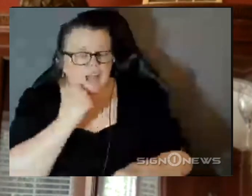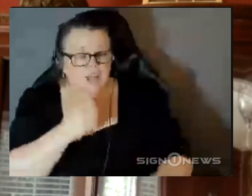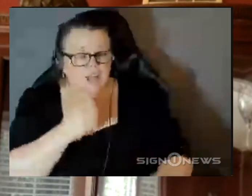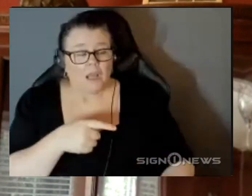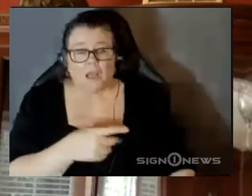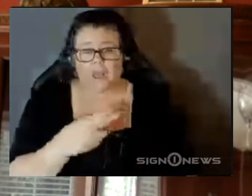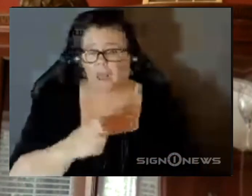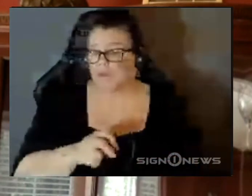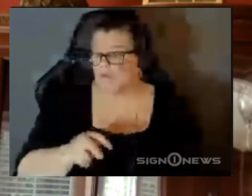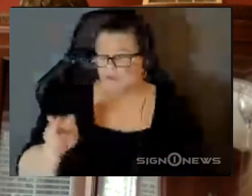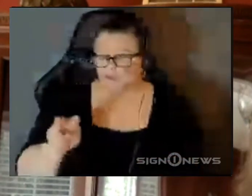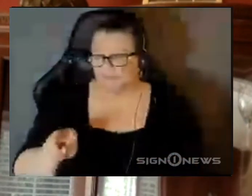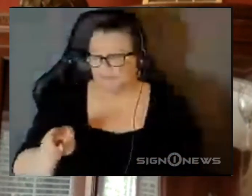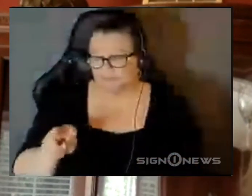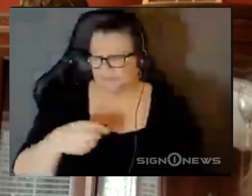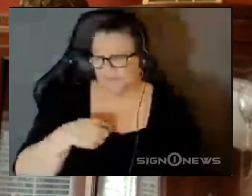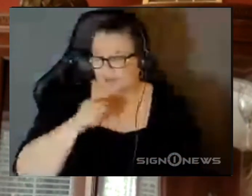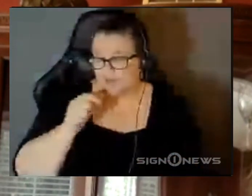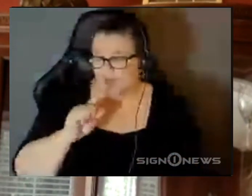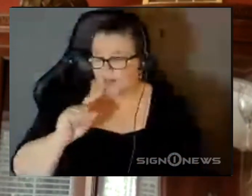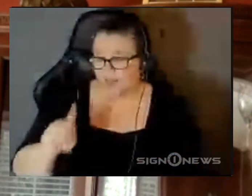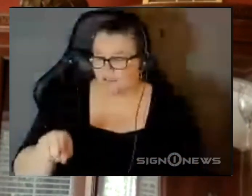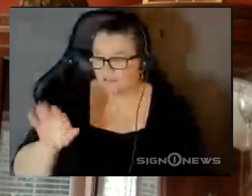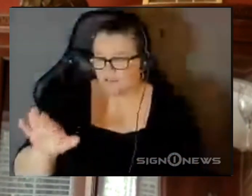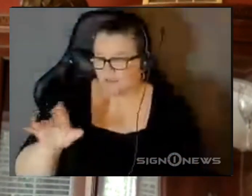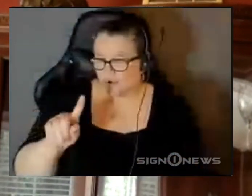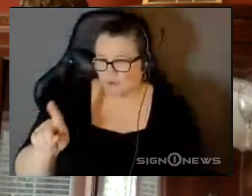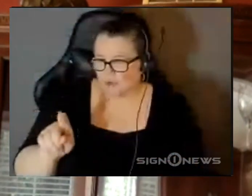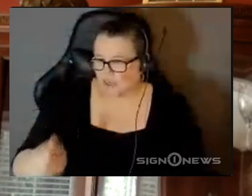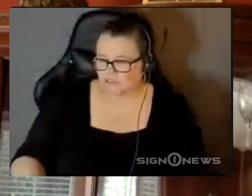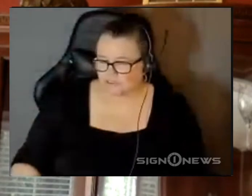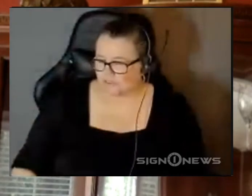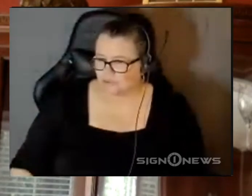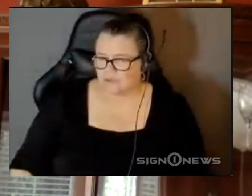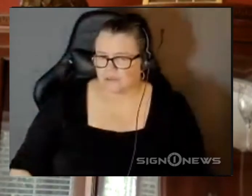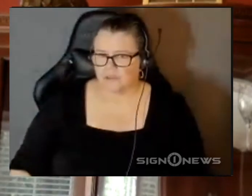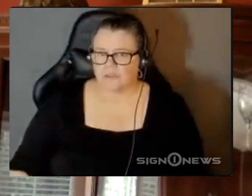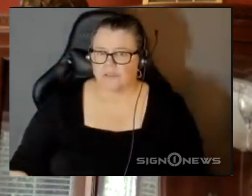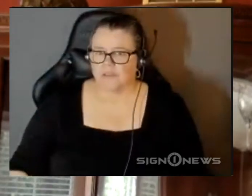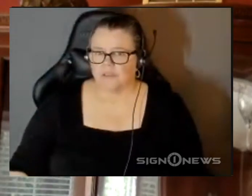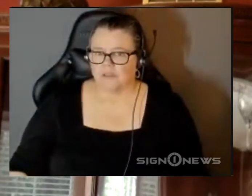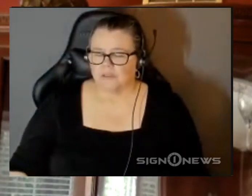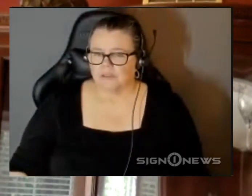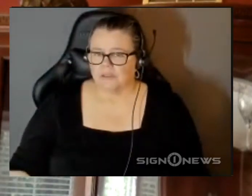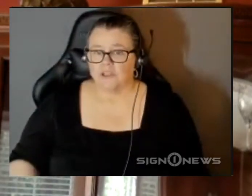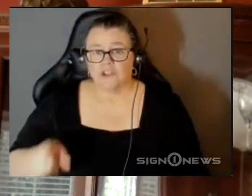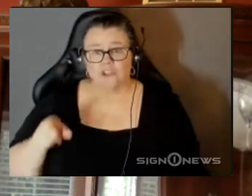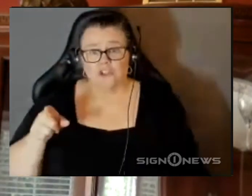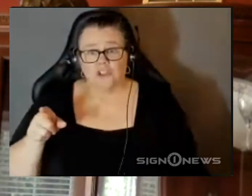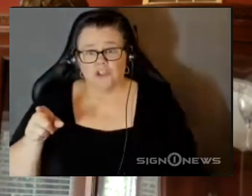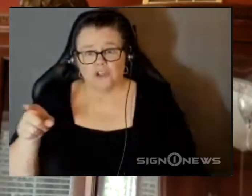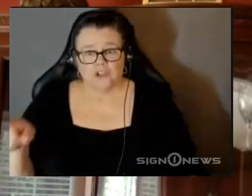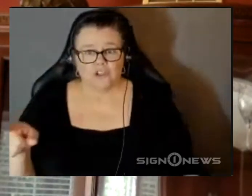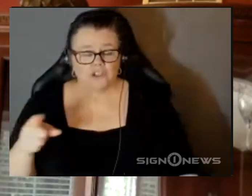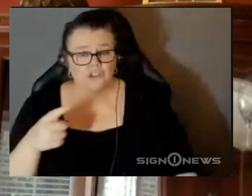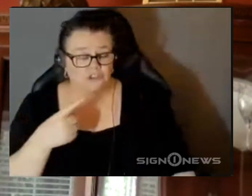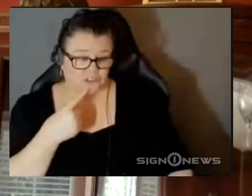I'm not answering that question. And they kind of had it out a little bit. And he said, here's the deal. Stephen